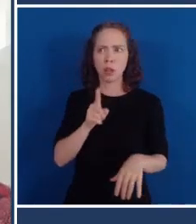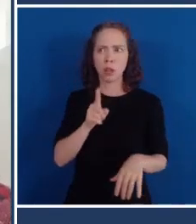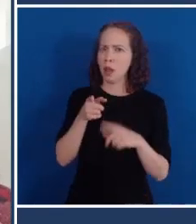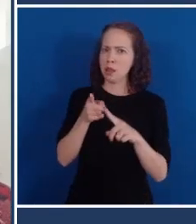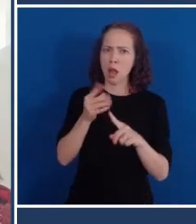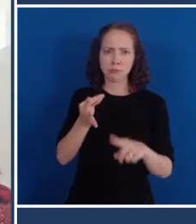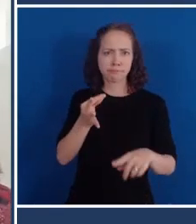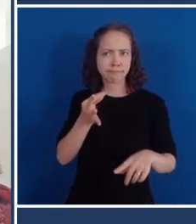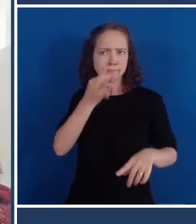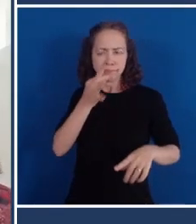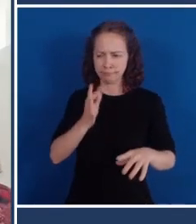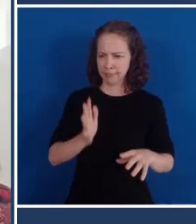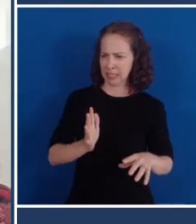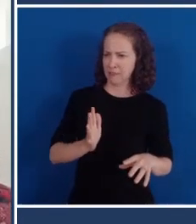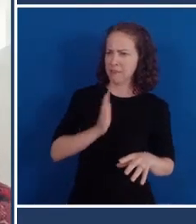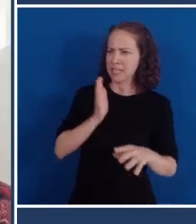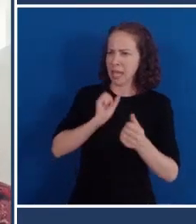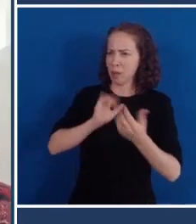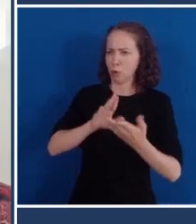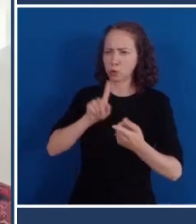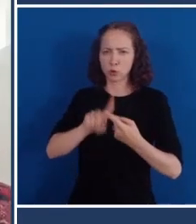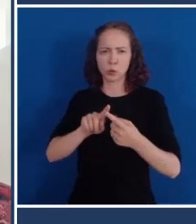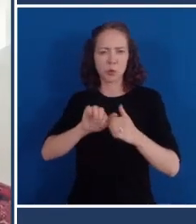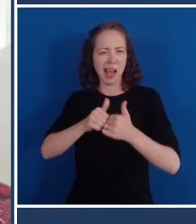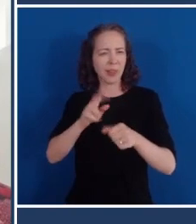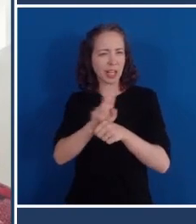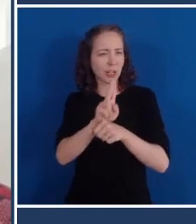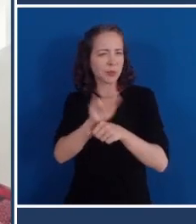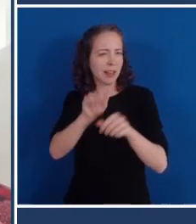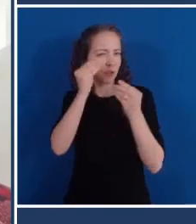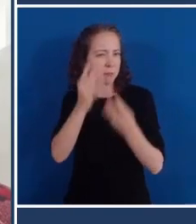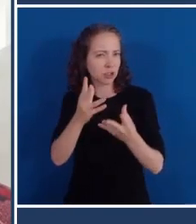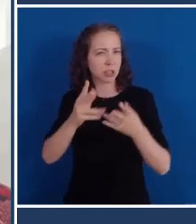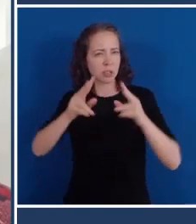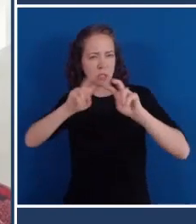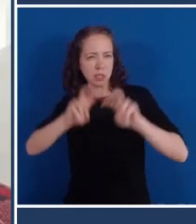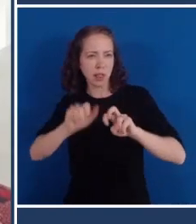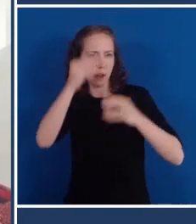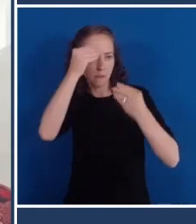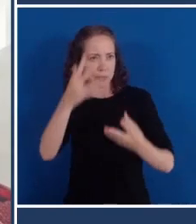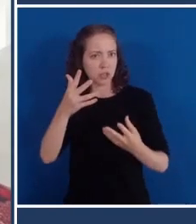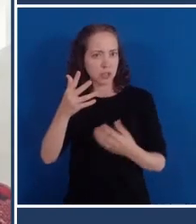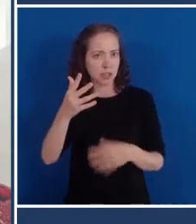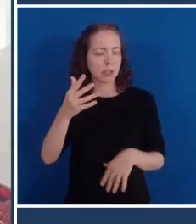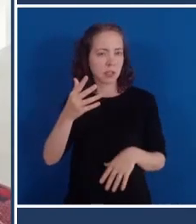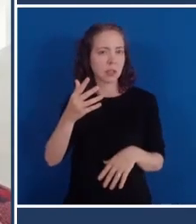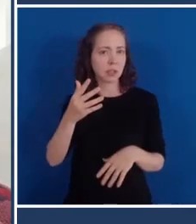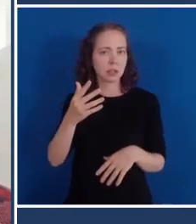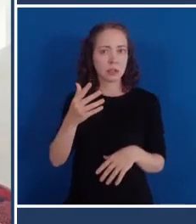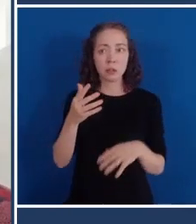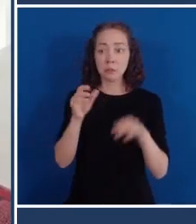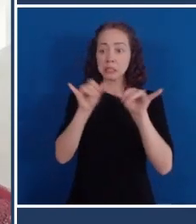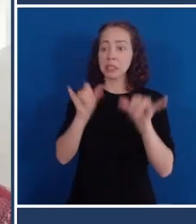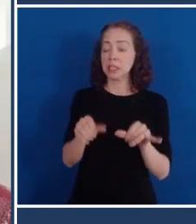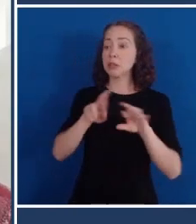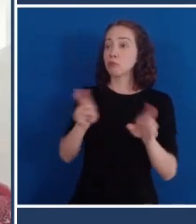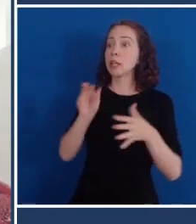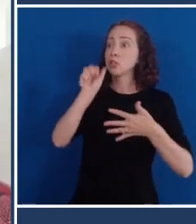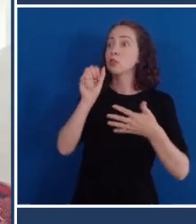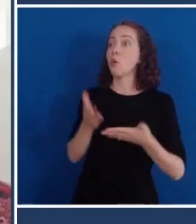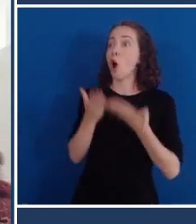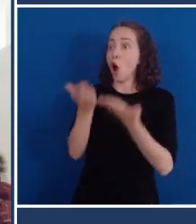of using additional information that the system may be able to offer them and aiding